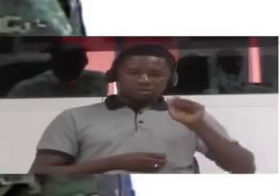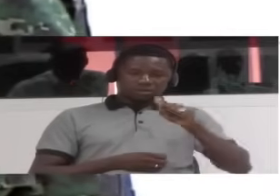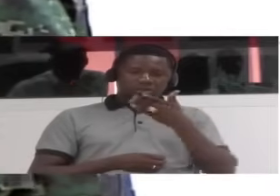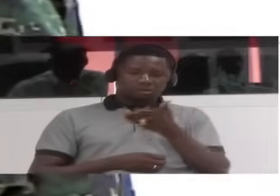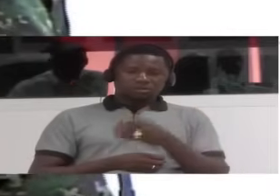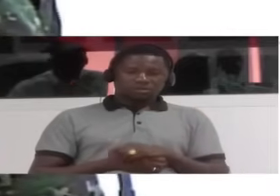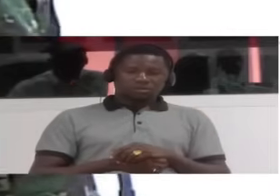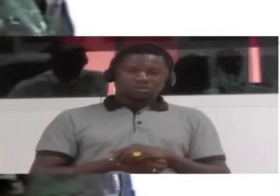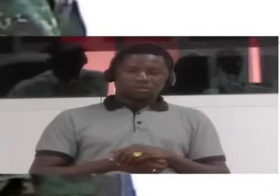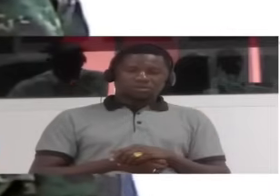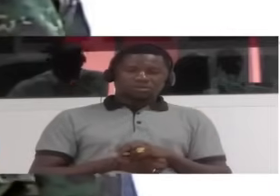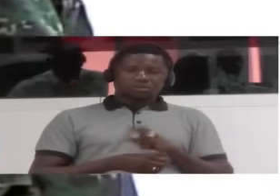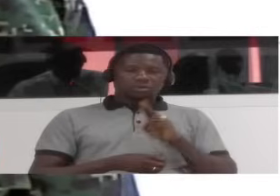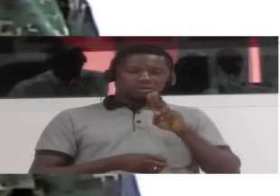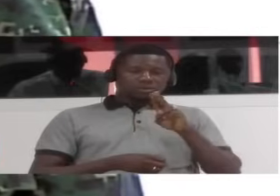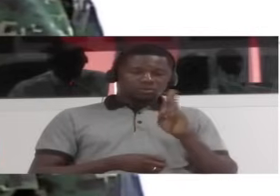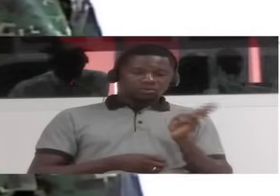Noah gave the order for us to torture him.